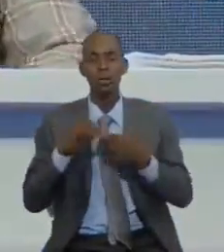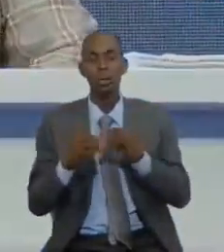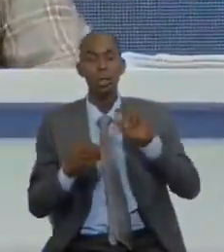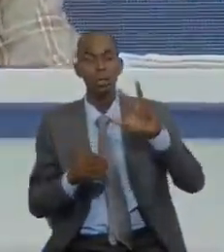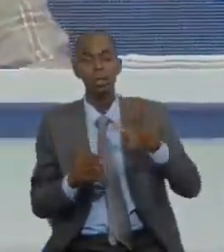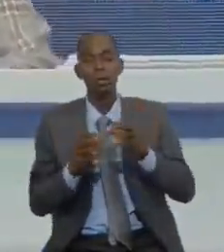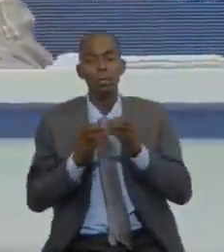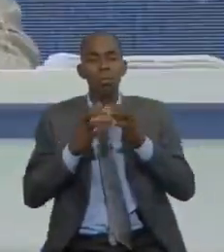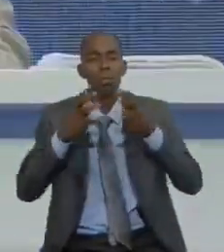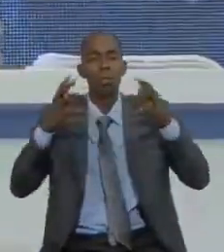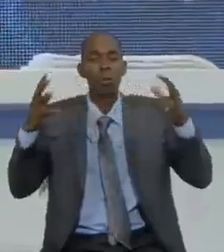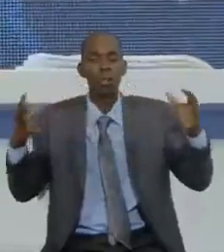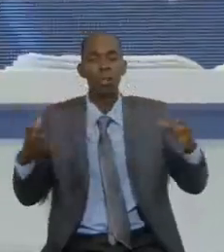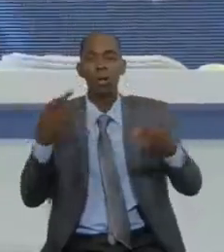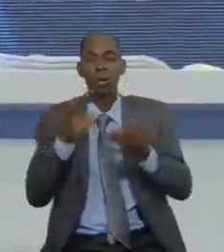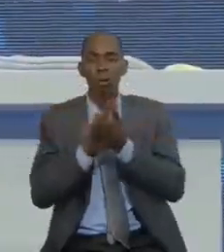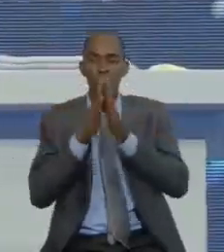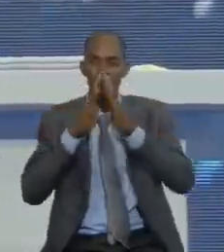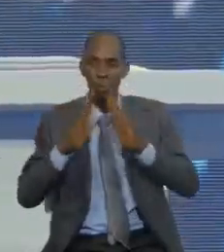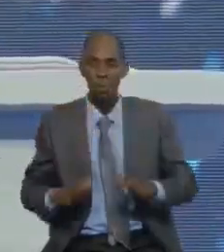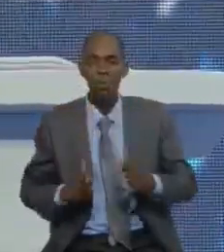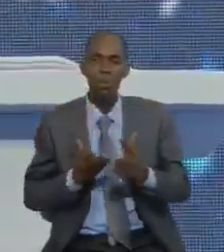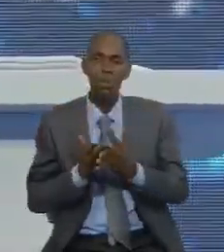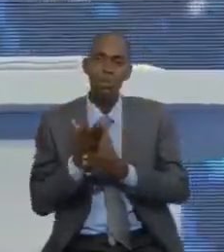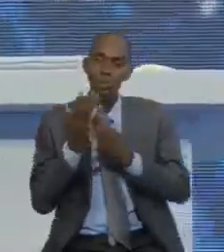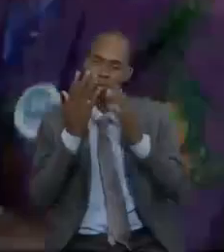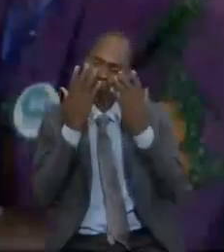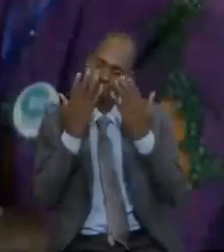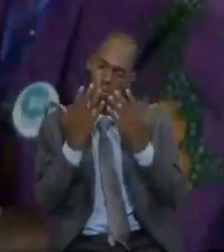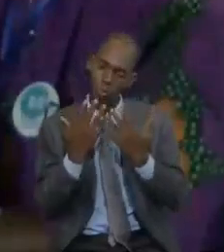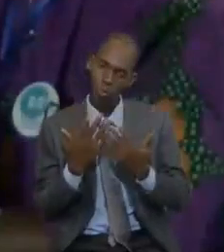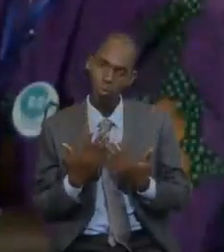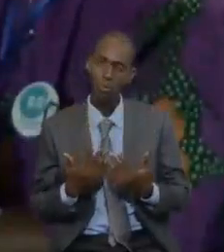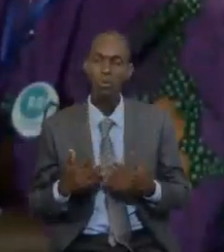of peace through penitence and conversion.